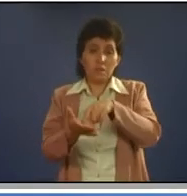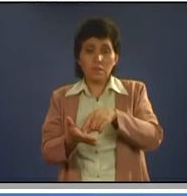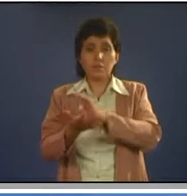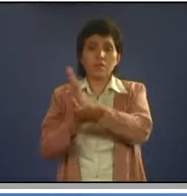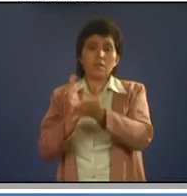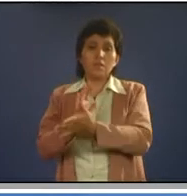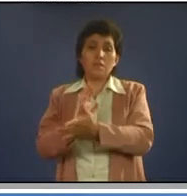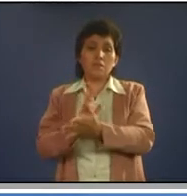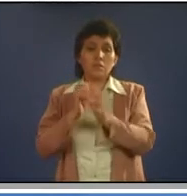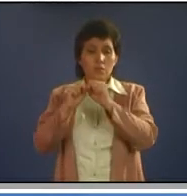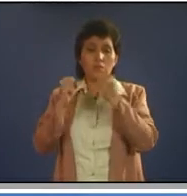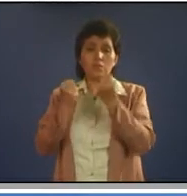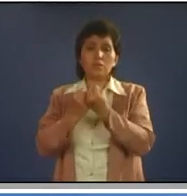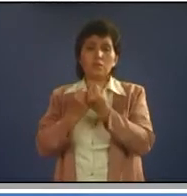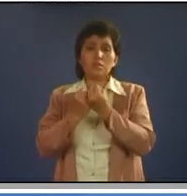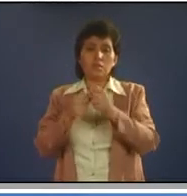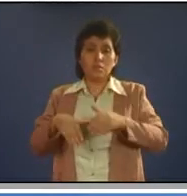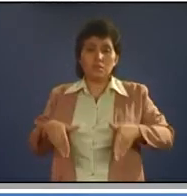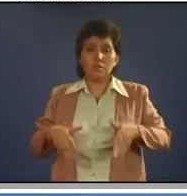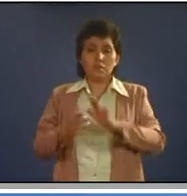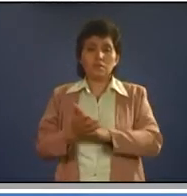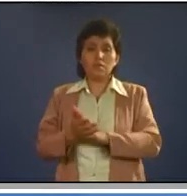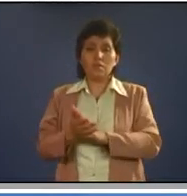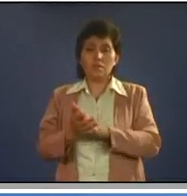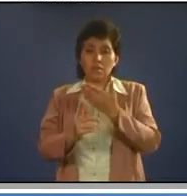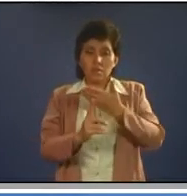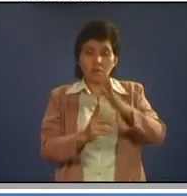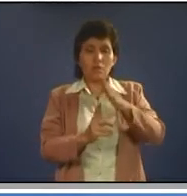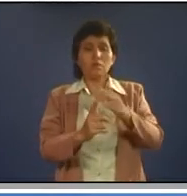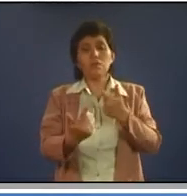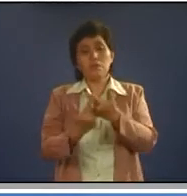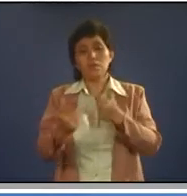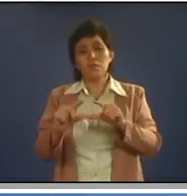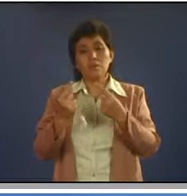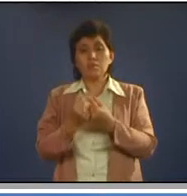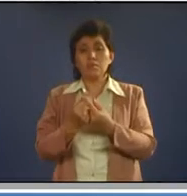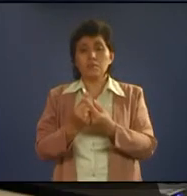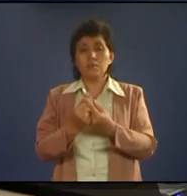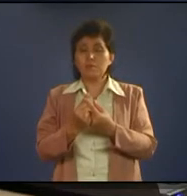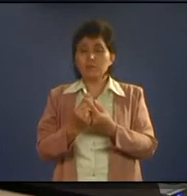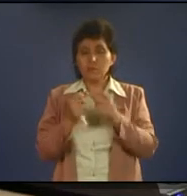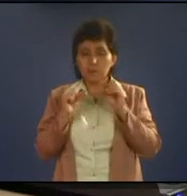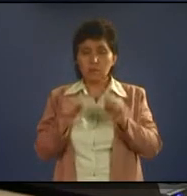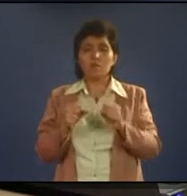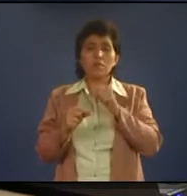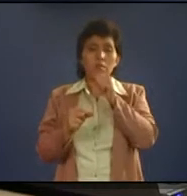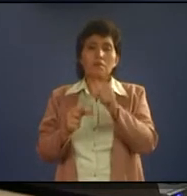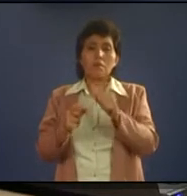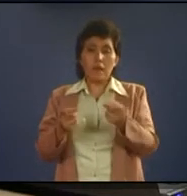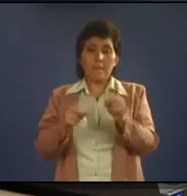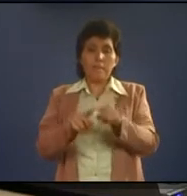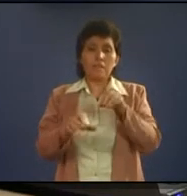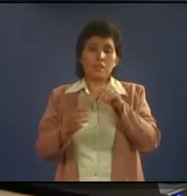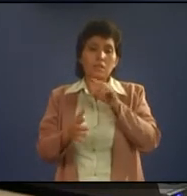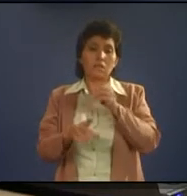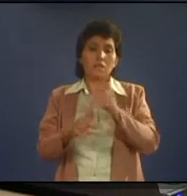exclusion hereby means being kicked out from the group. It can just not happen in the school. We see that happens